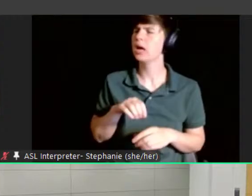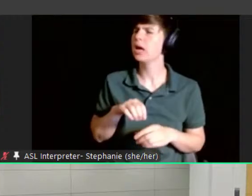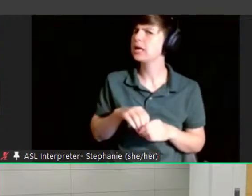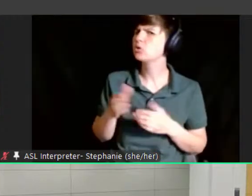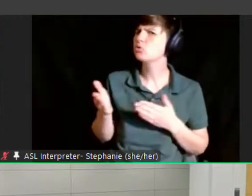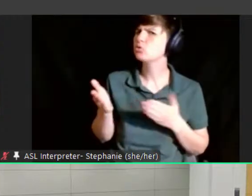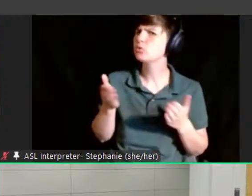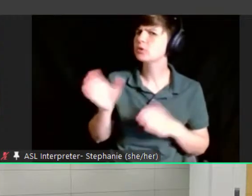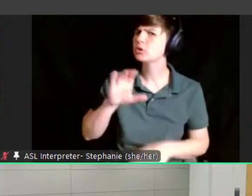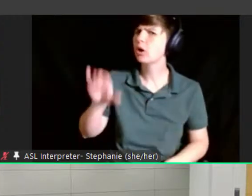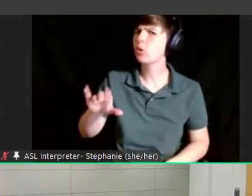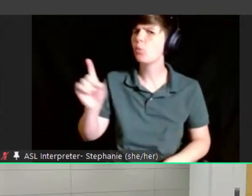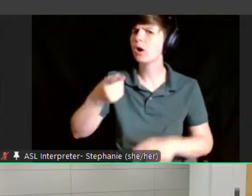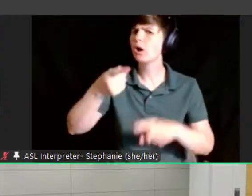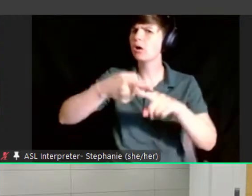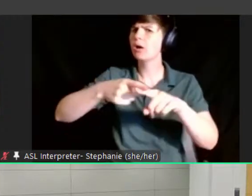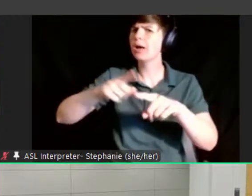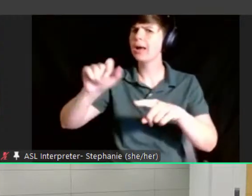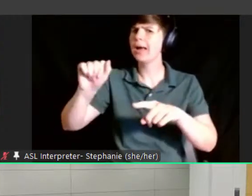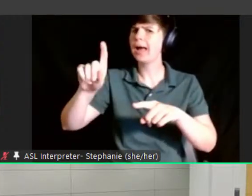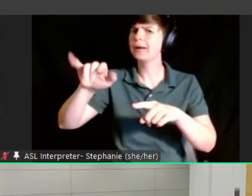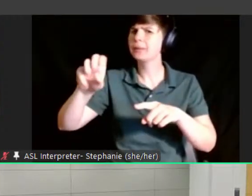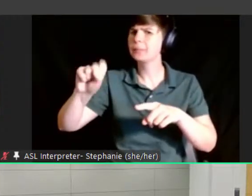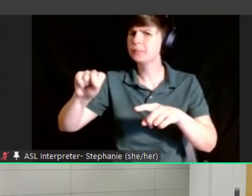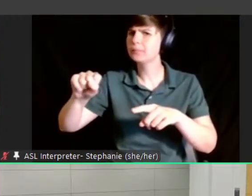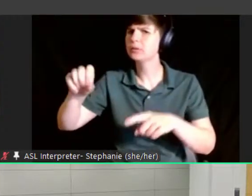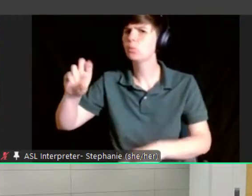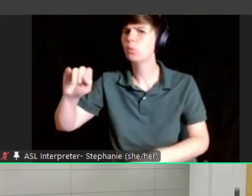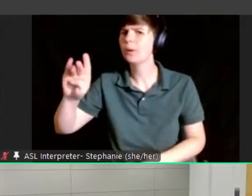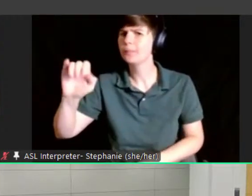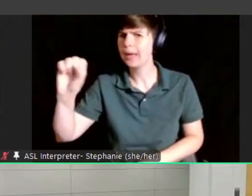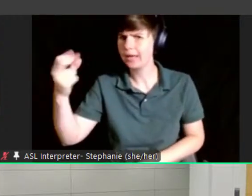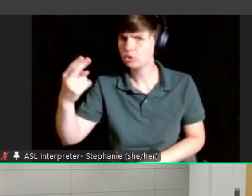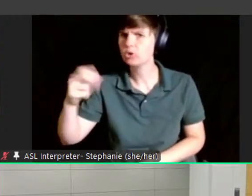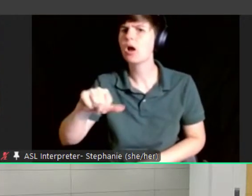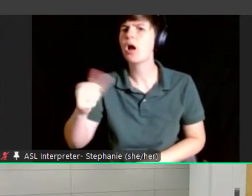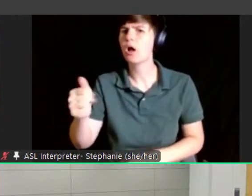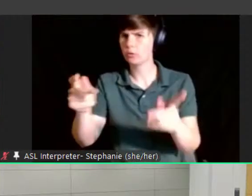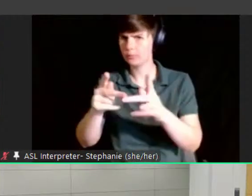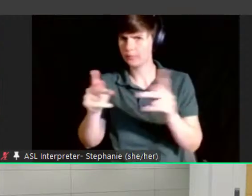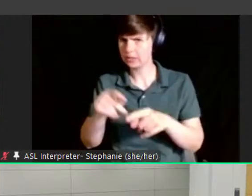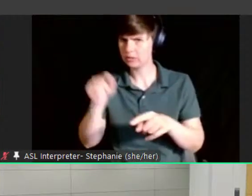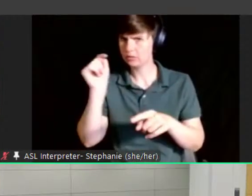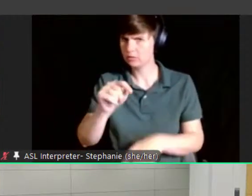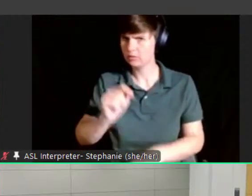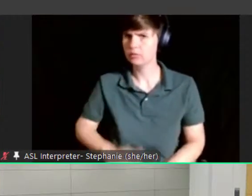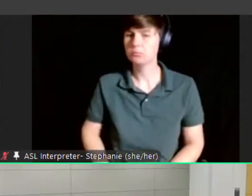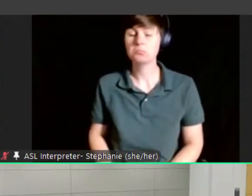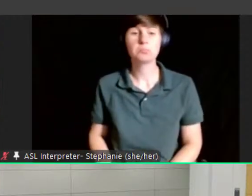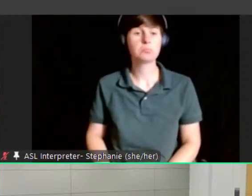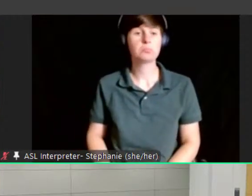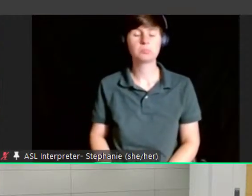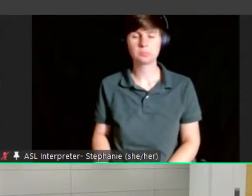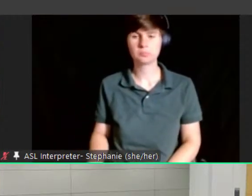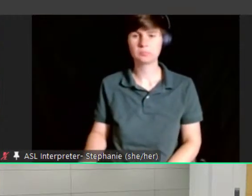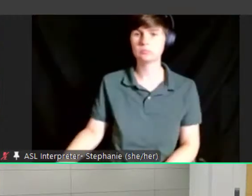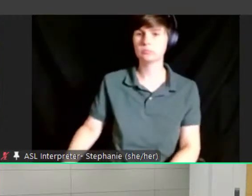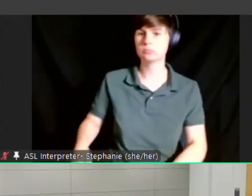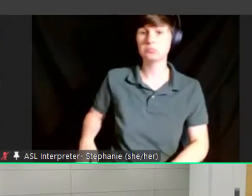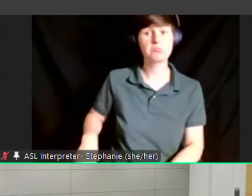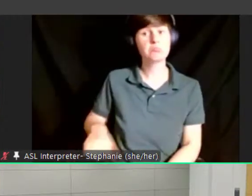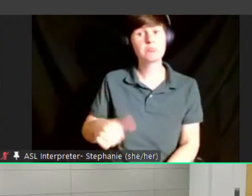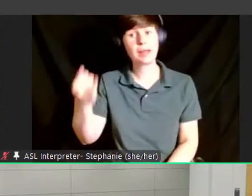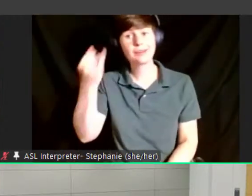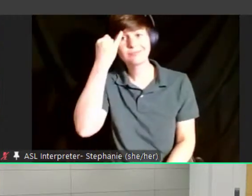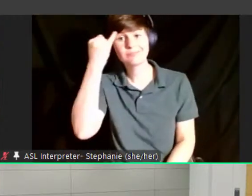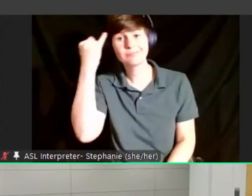Wabash would be a good place too. Okay, Adams, Wabash. Yeah, if anyone pops up with any ideas, feel free to